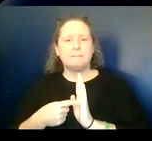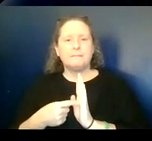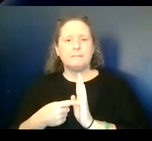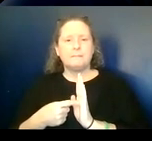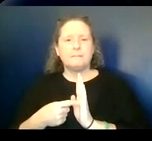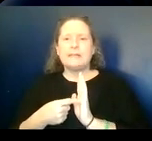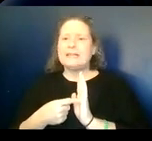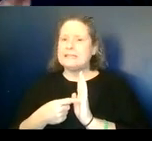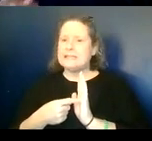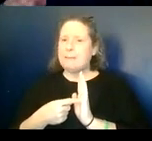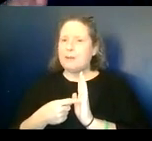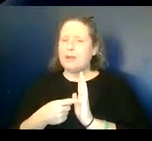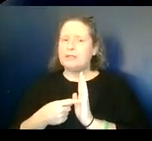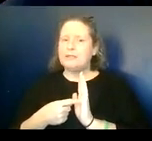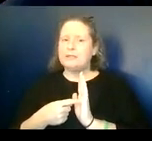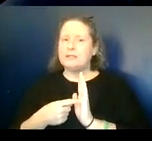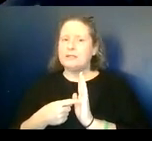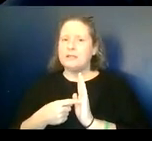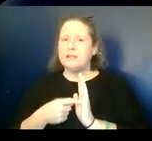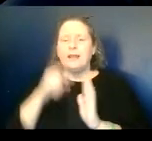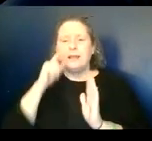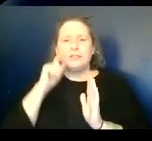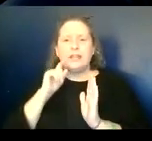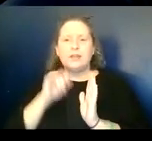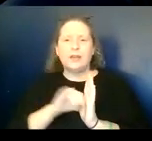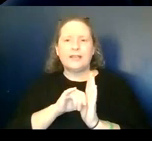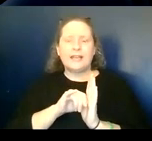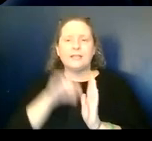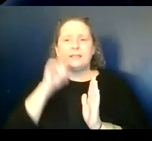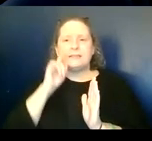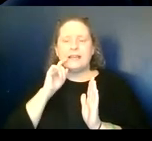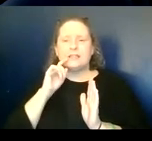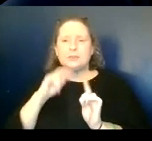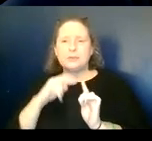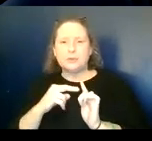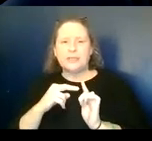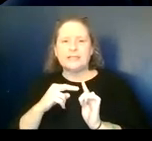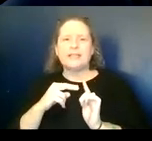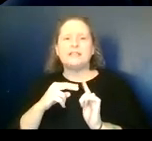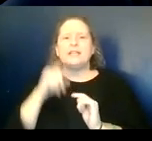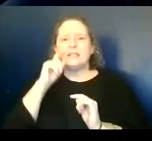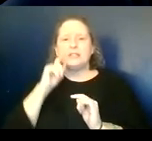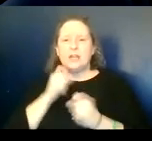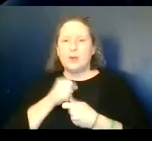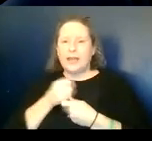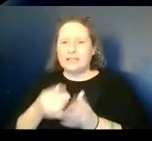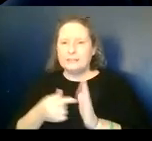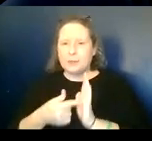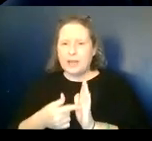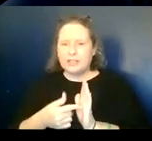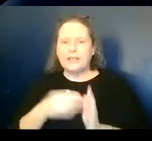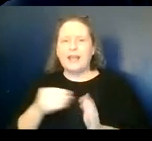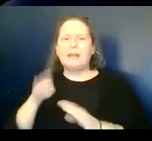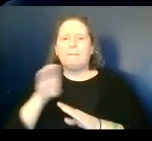examples of gender identity, sexual orientation, gender expression, and biological sex. What we mean